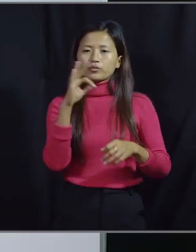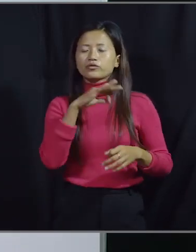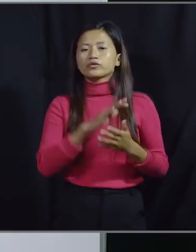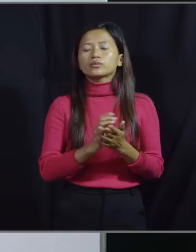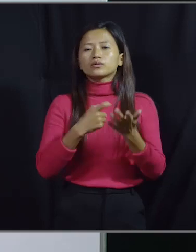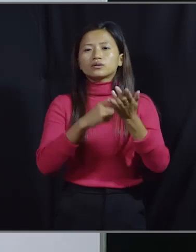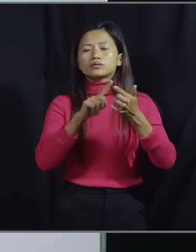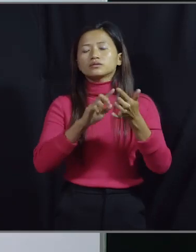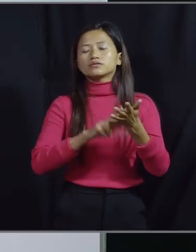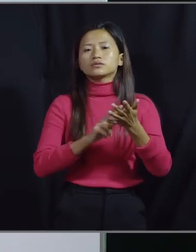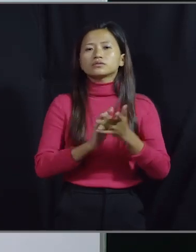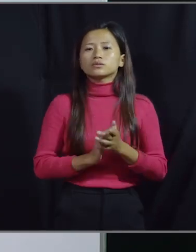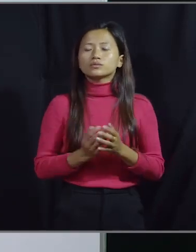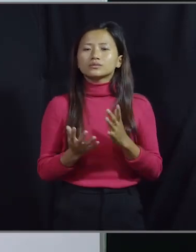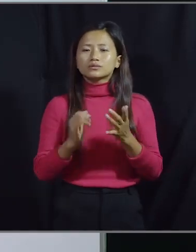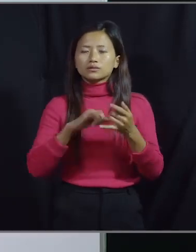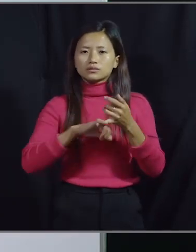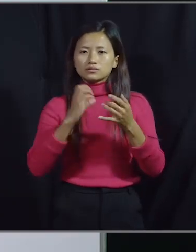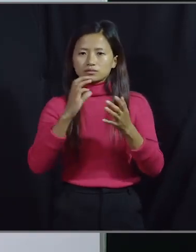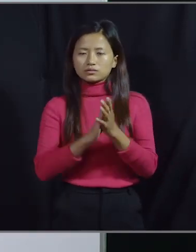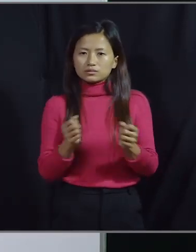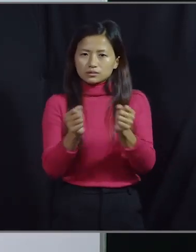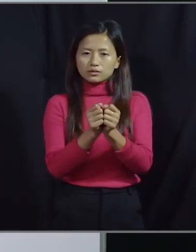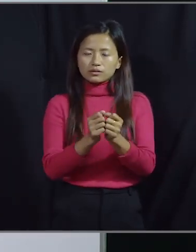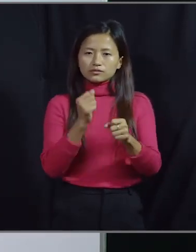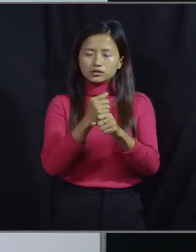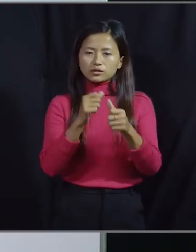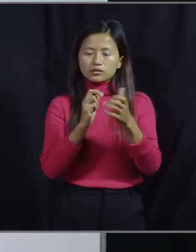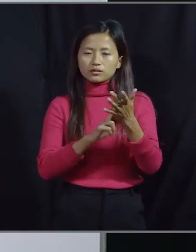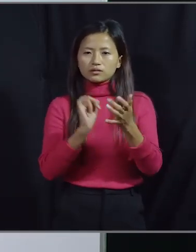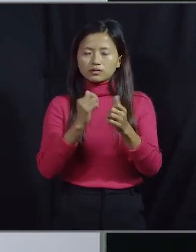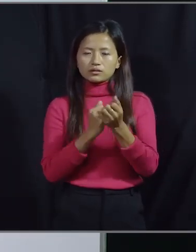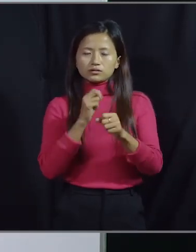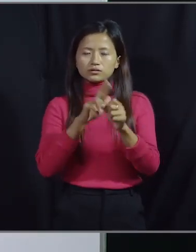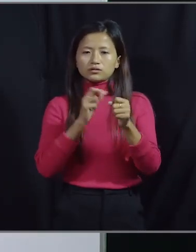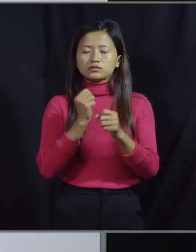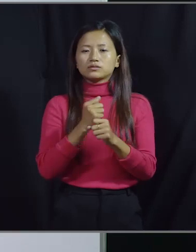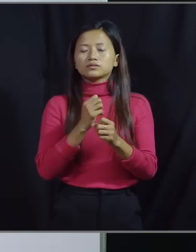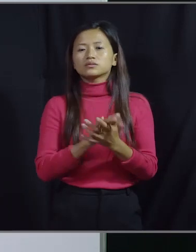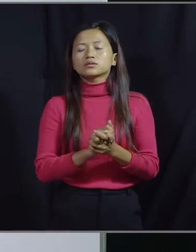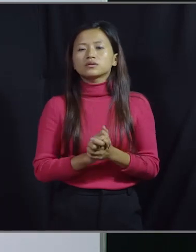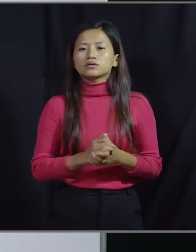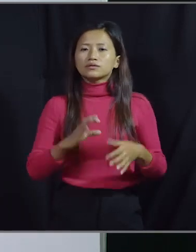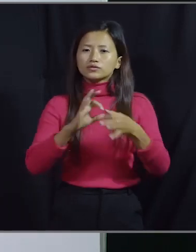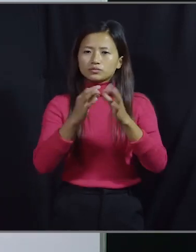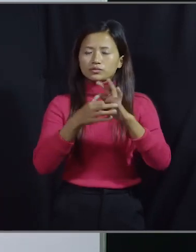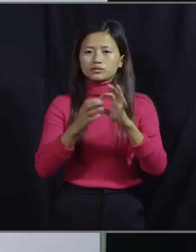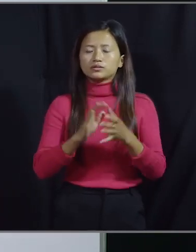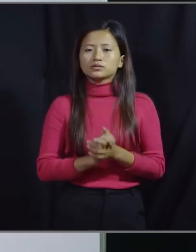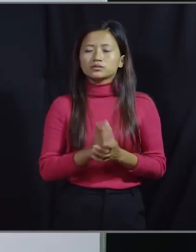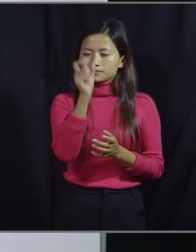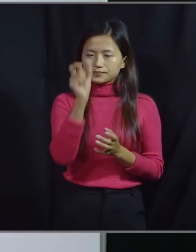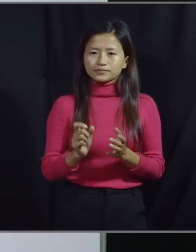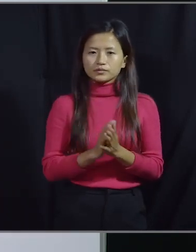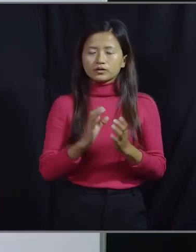means with the sacrifice and with the gaining of the partners, this undergoes